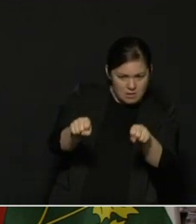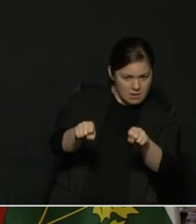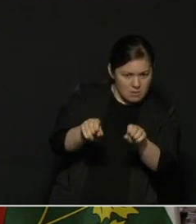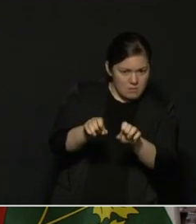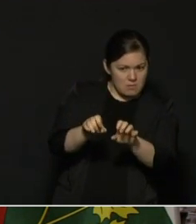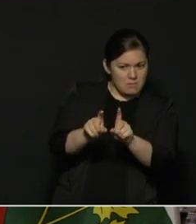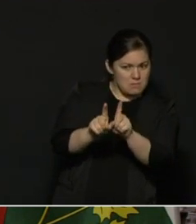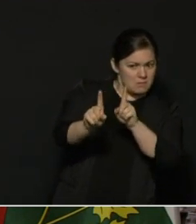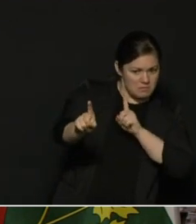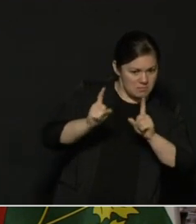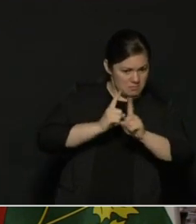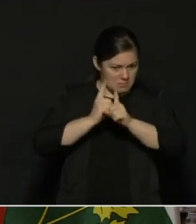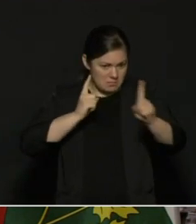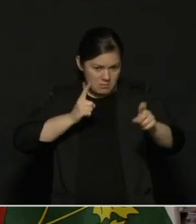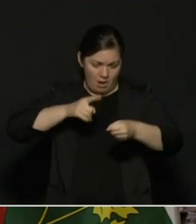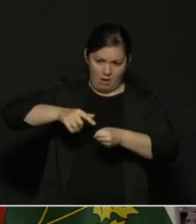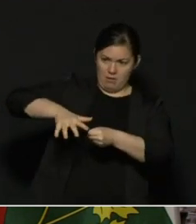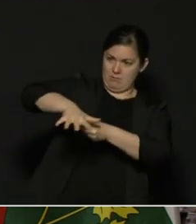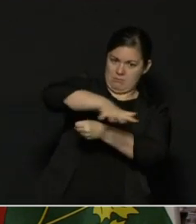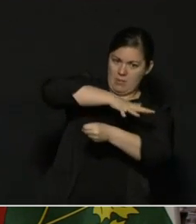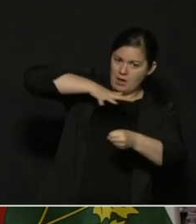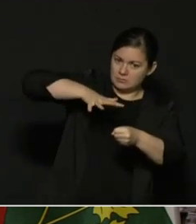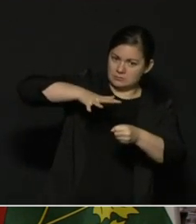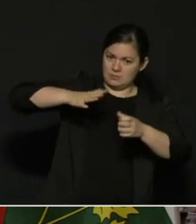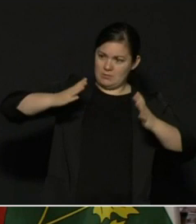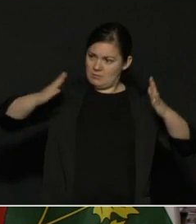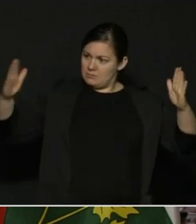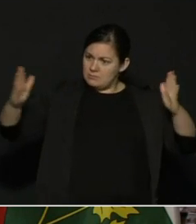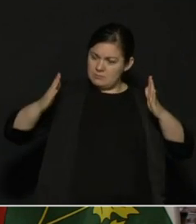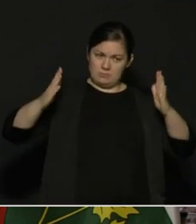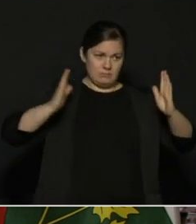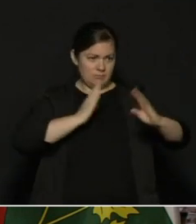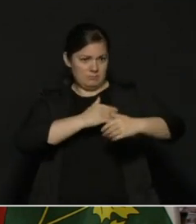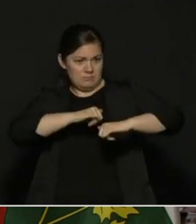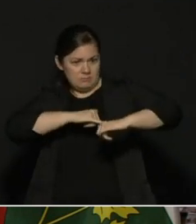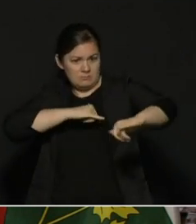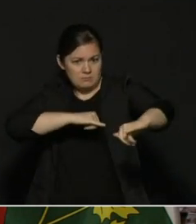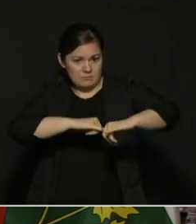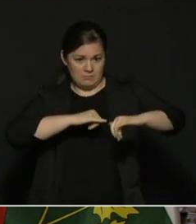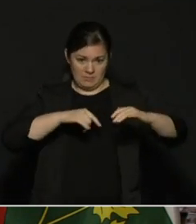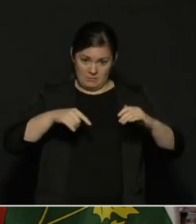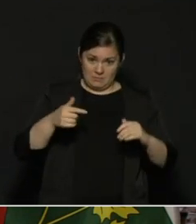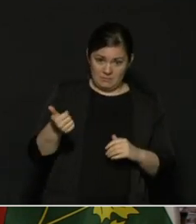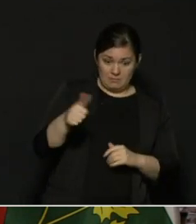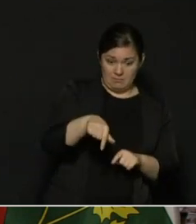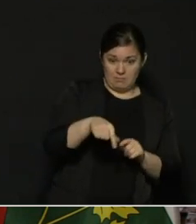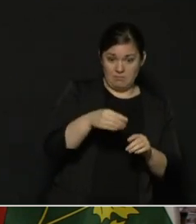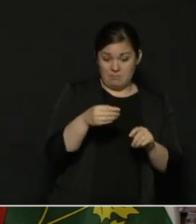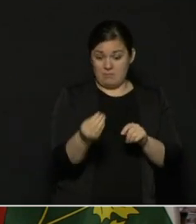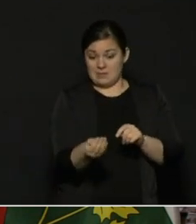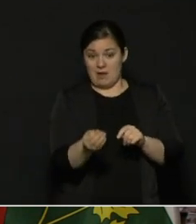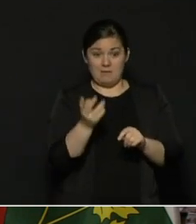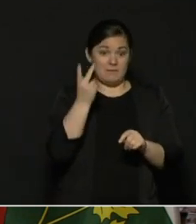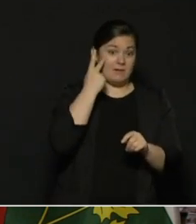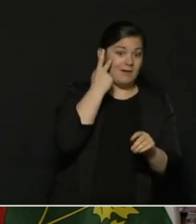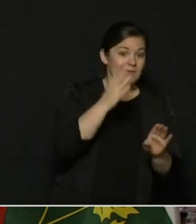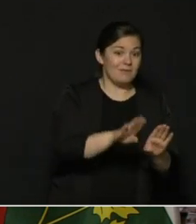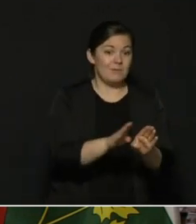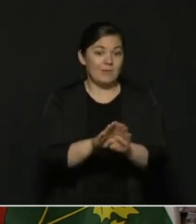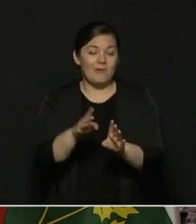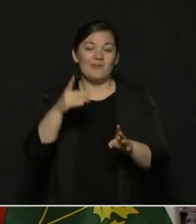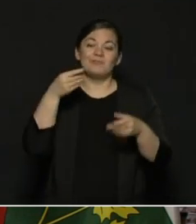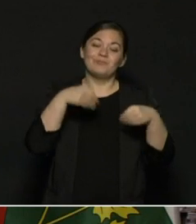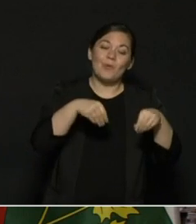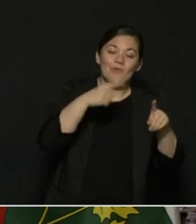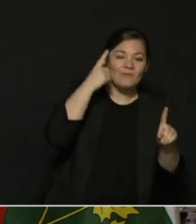how they might undertake that. And you've seen that the government today announced, effective Monday, certain places like garden centers and nurseries could do curbside pickup and